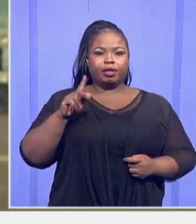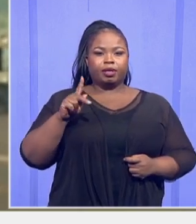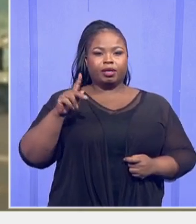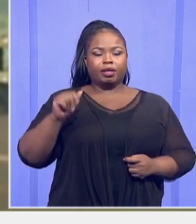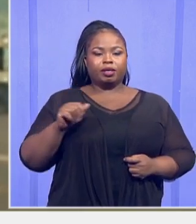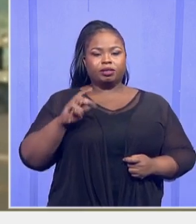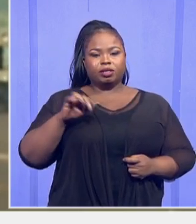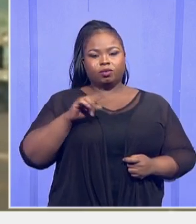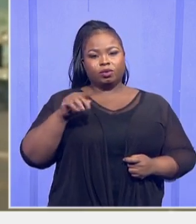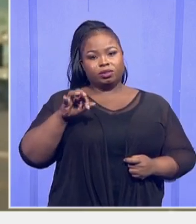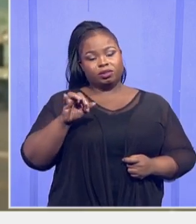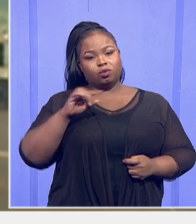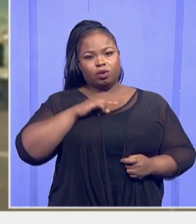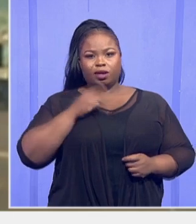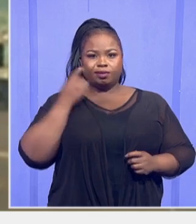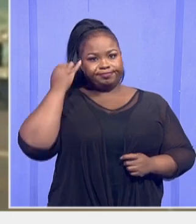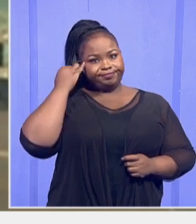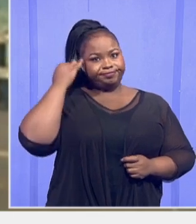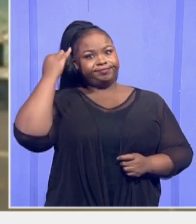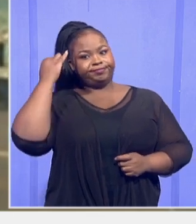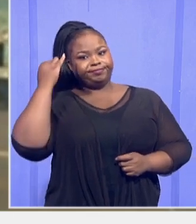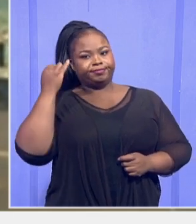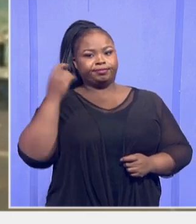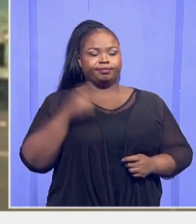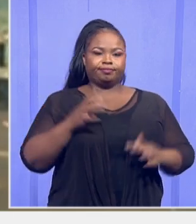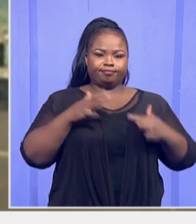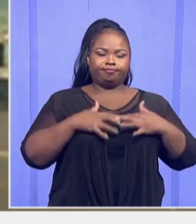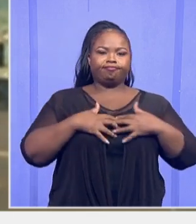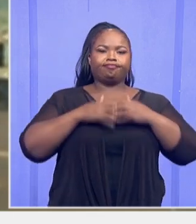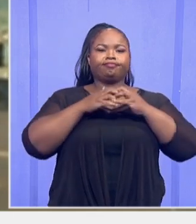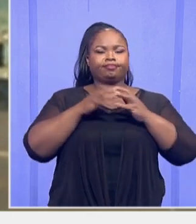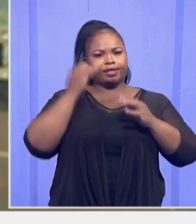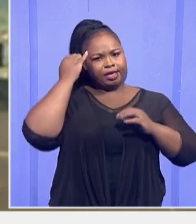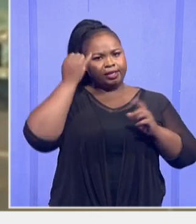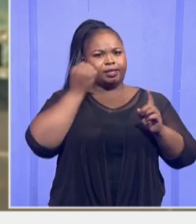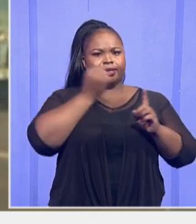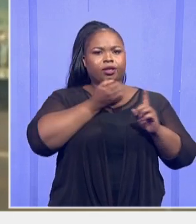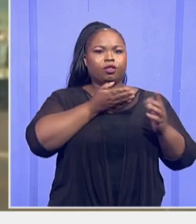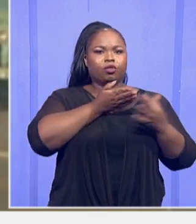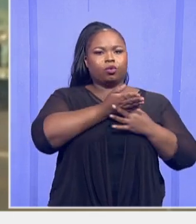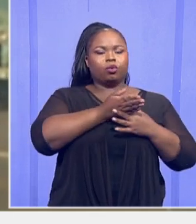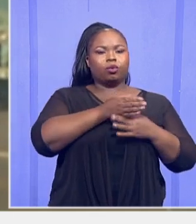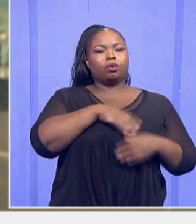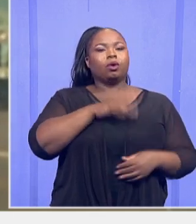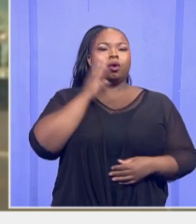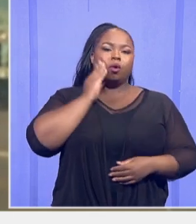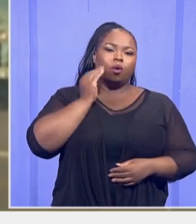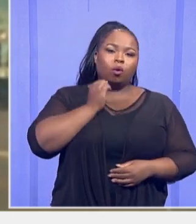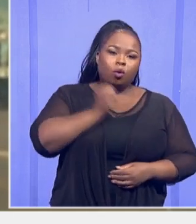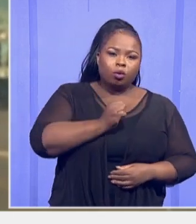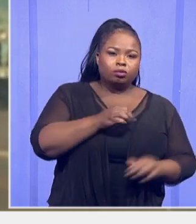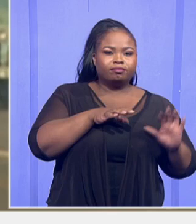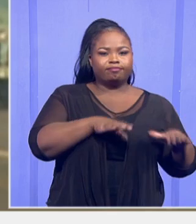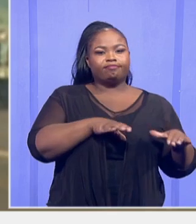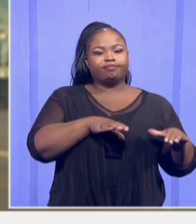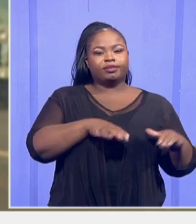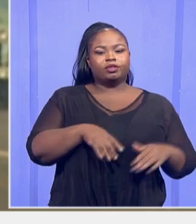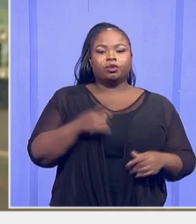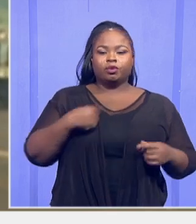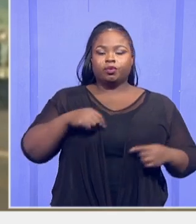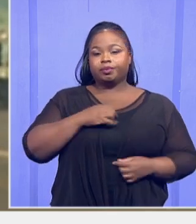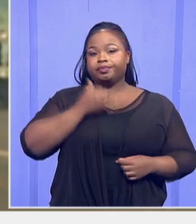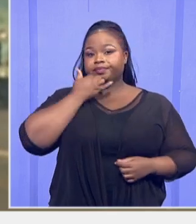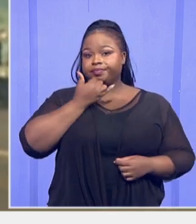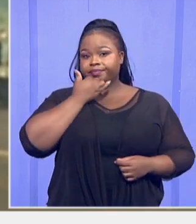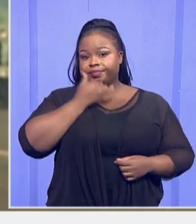behind this particular event. She's the one who conceptualized it through Bakegula. We are happy to announce that since